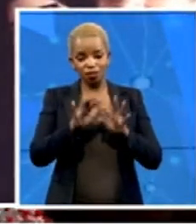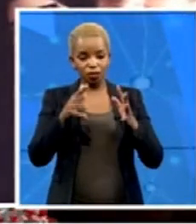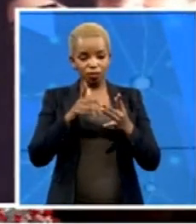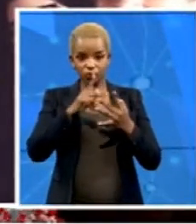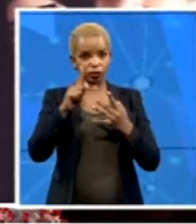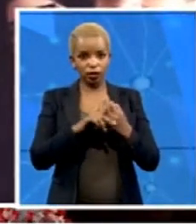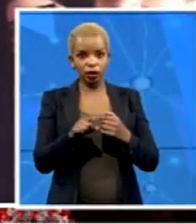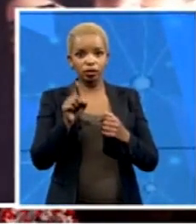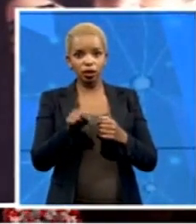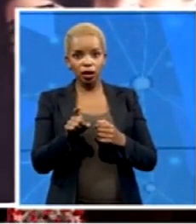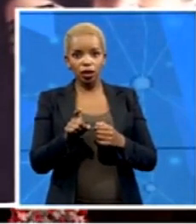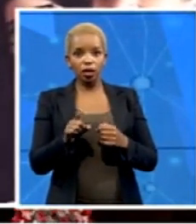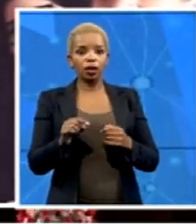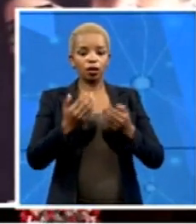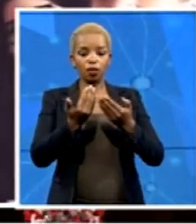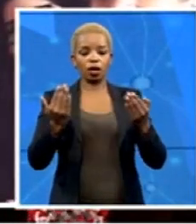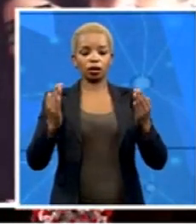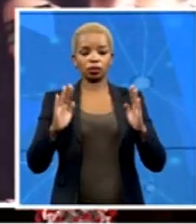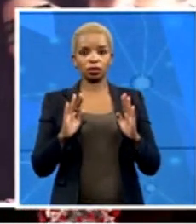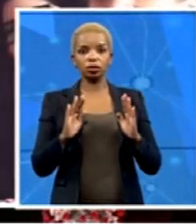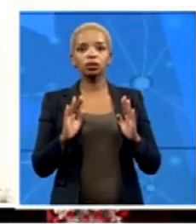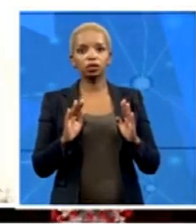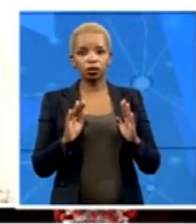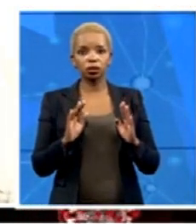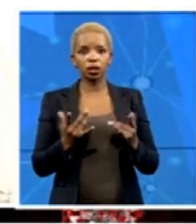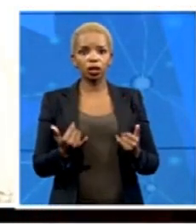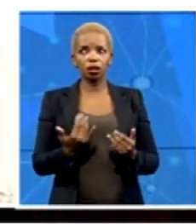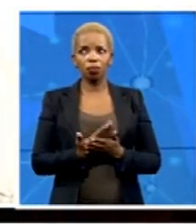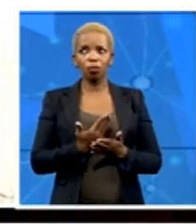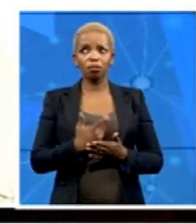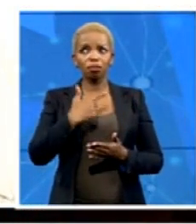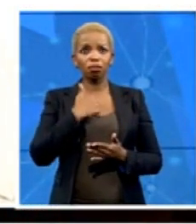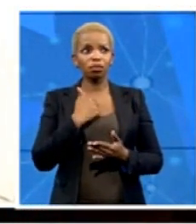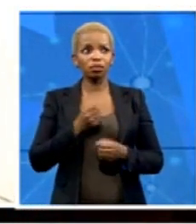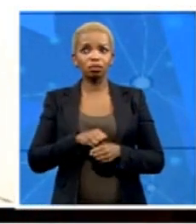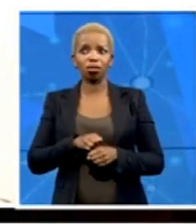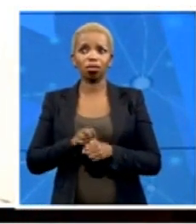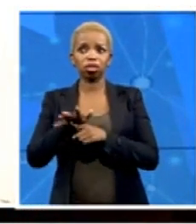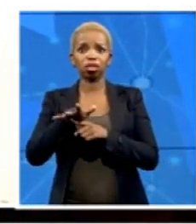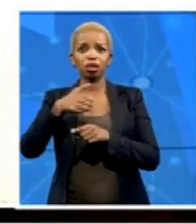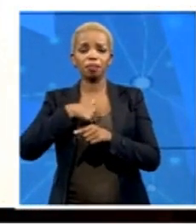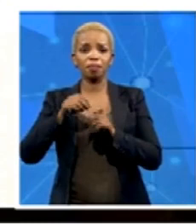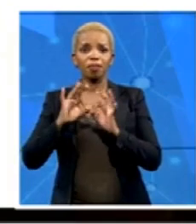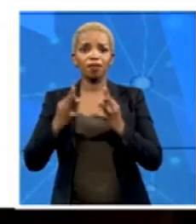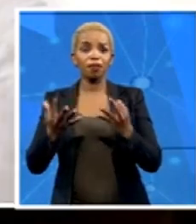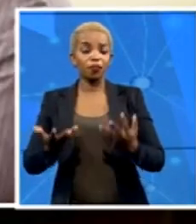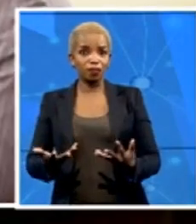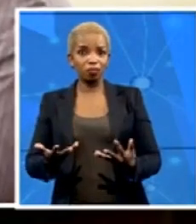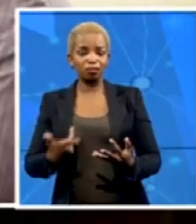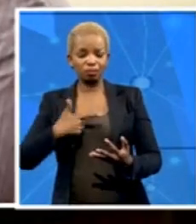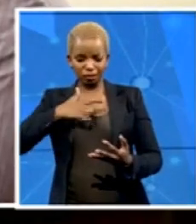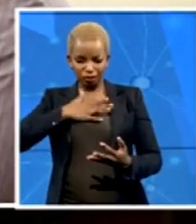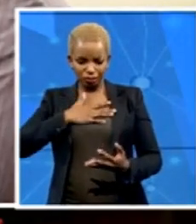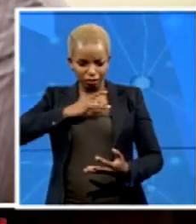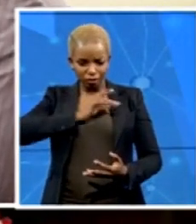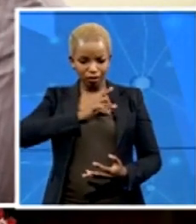and now I could have given them corona. And it's really scary when you begin to realize how many people